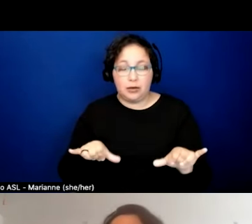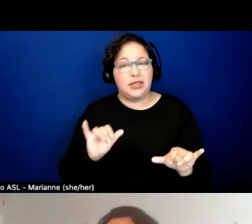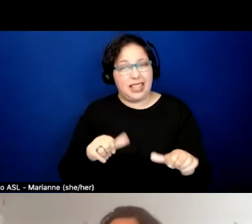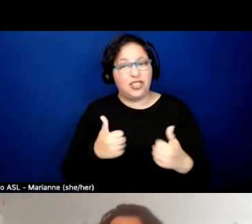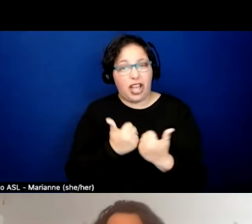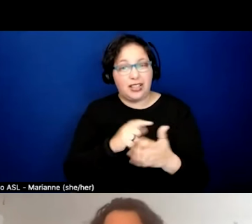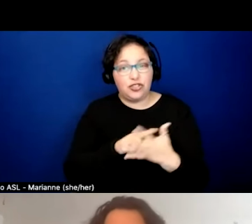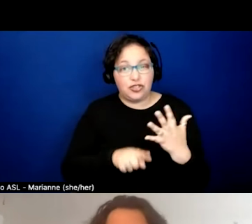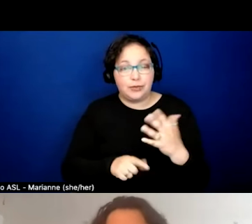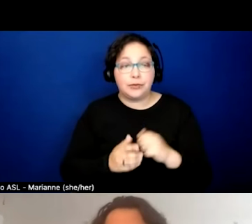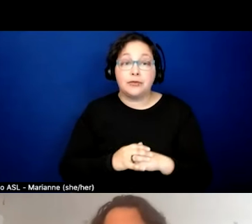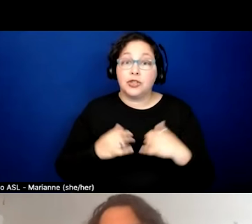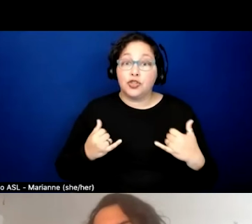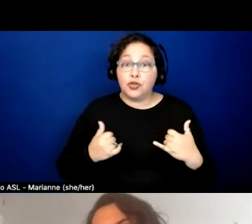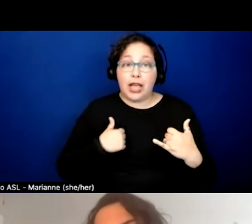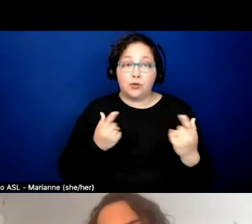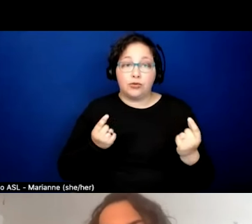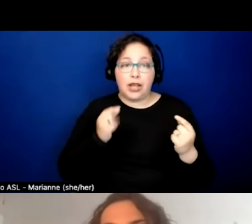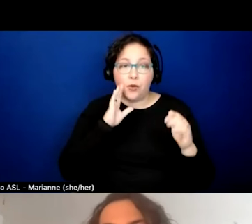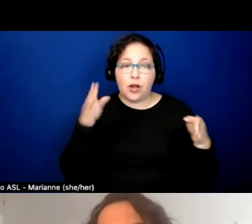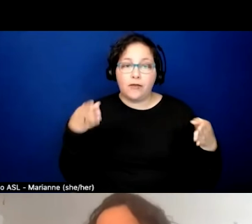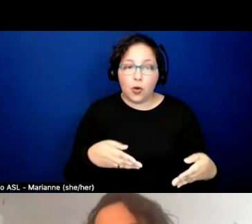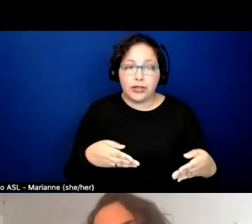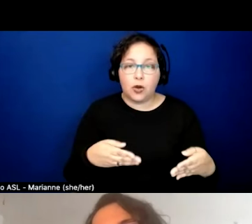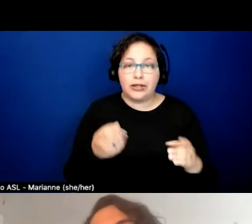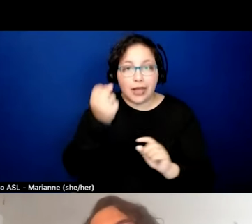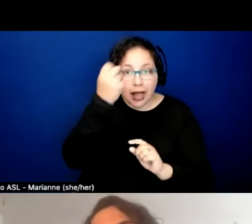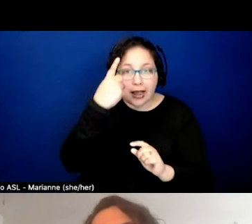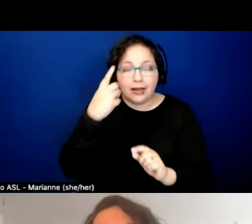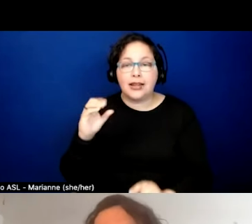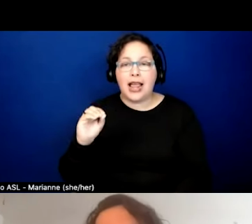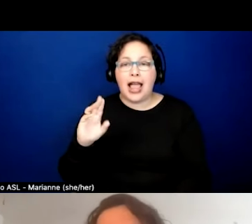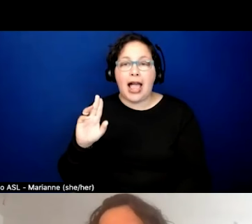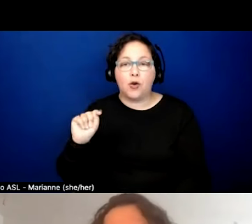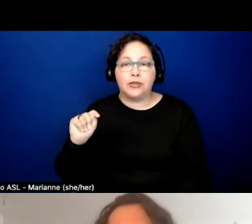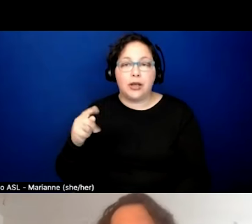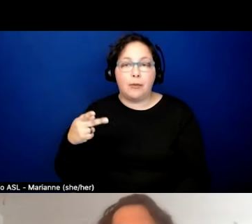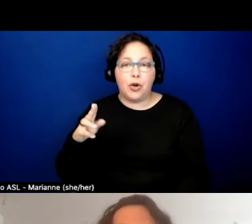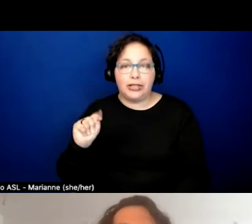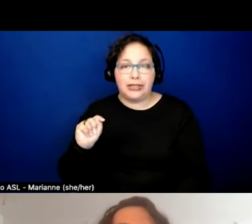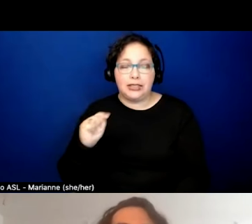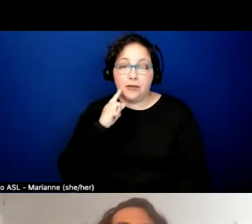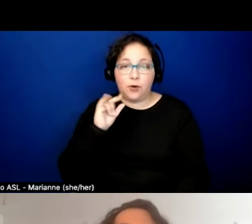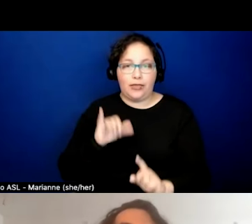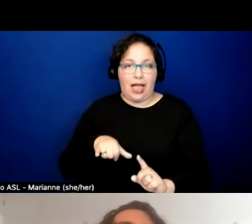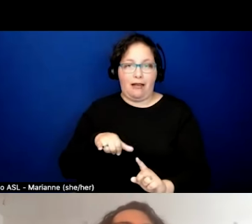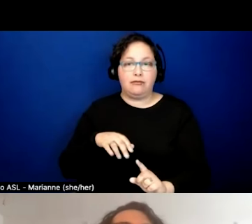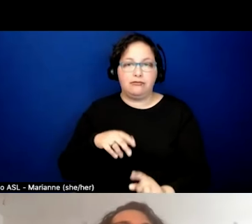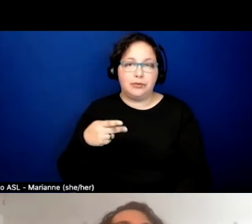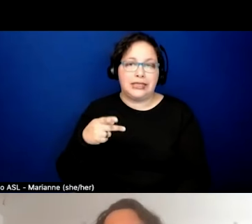encounter. Today, I'm going to focus mostly on understanding the output of a p5.js sketch and